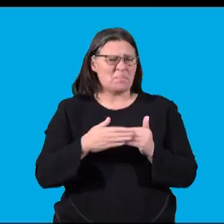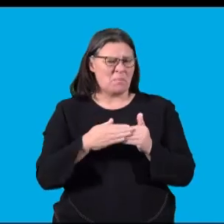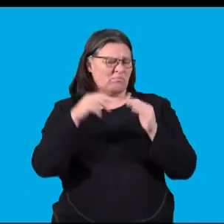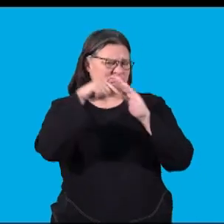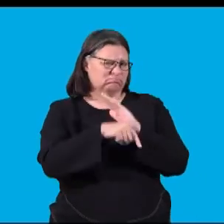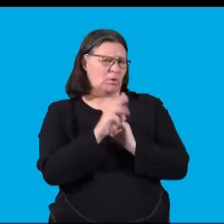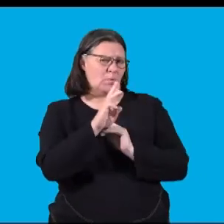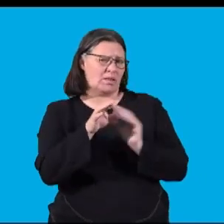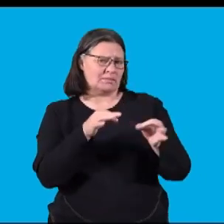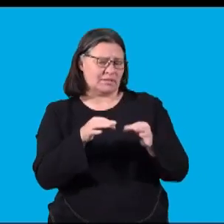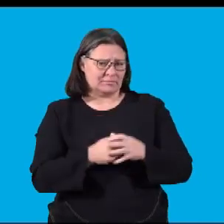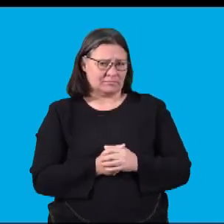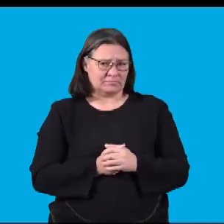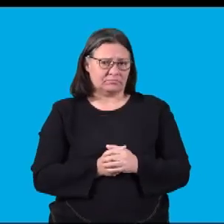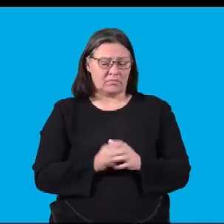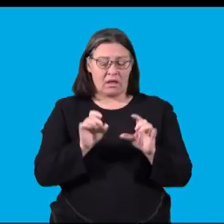class.